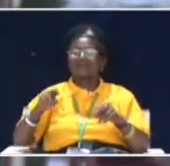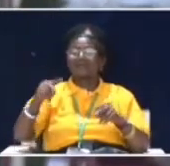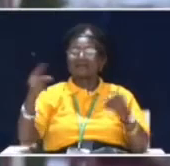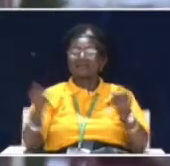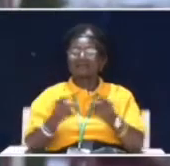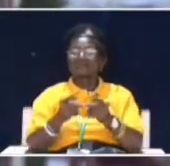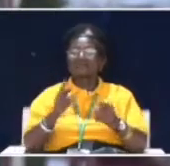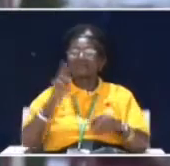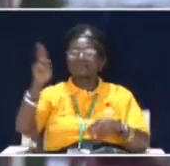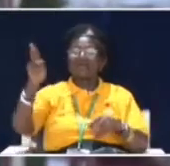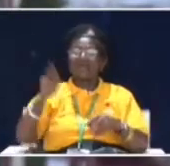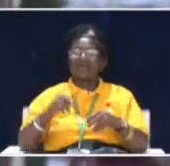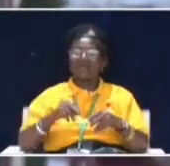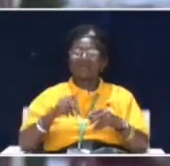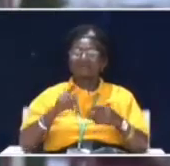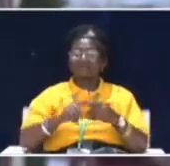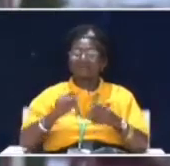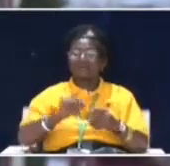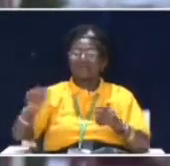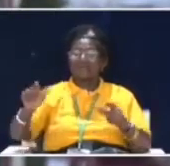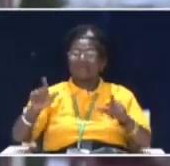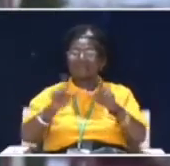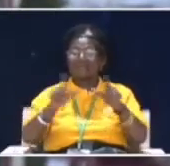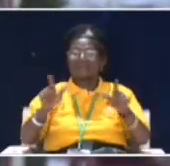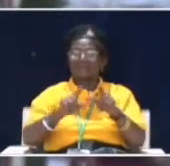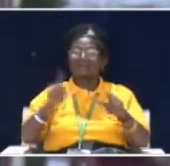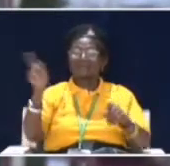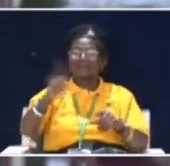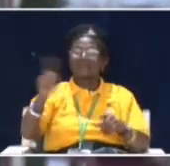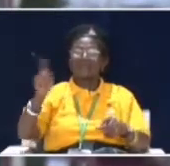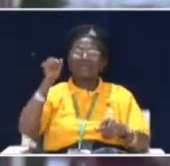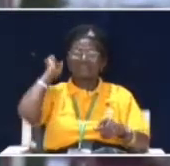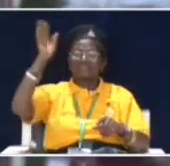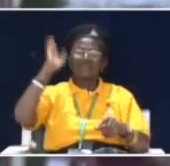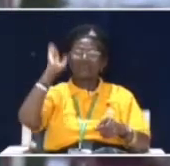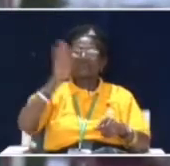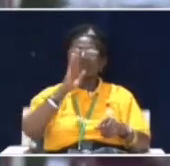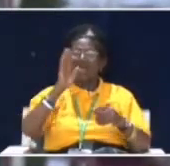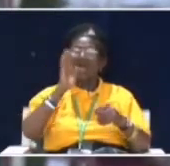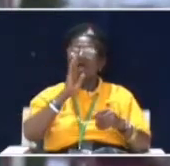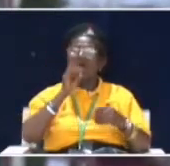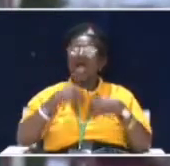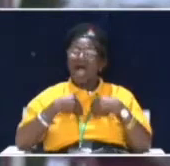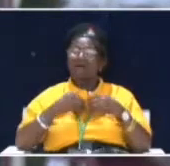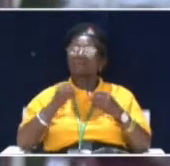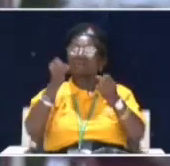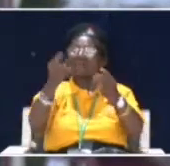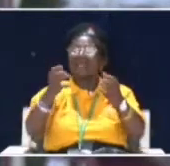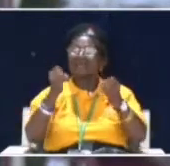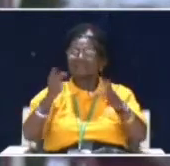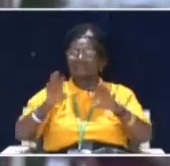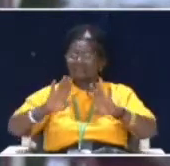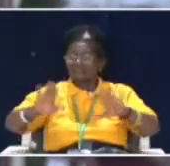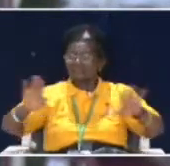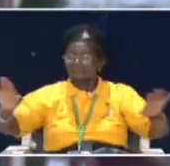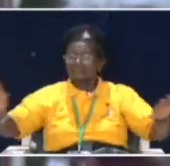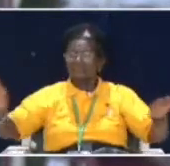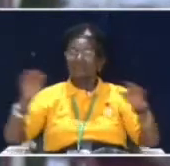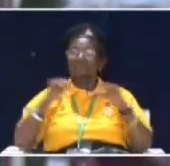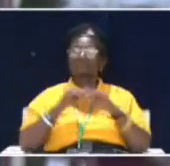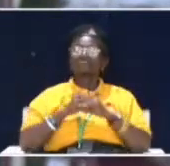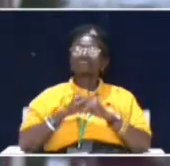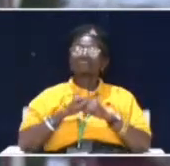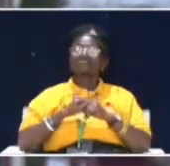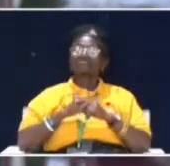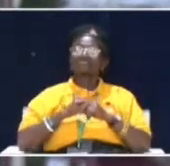her to a level where she will have many children. Olorun nikan lo le mu agan